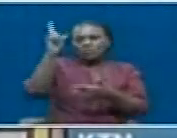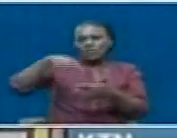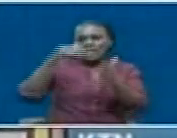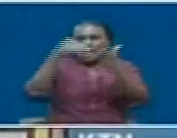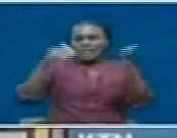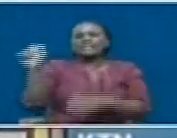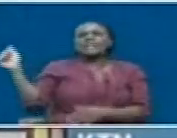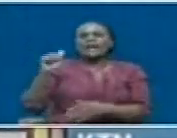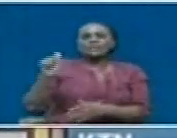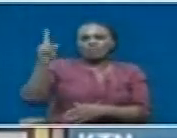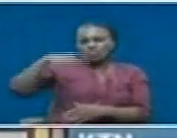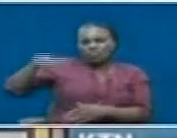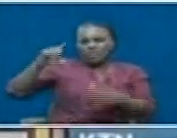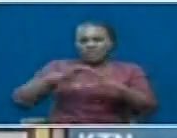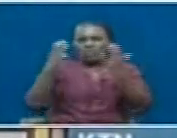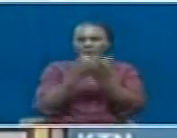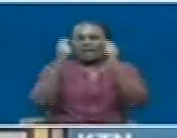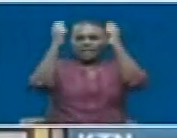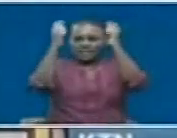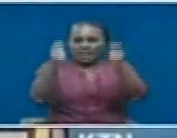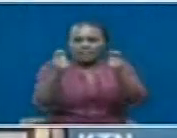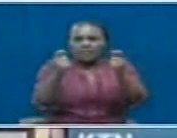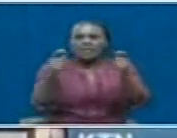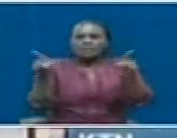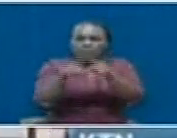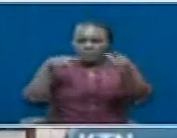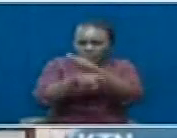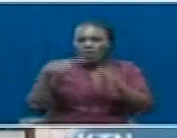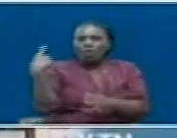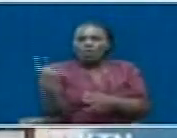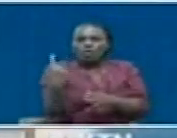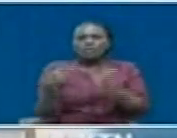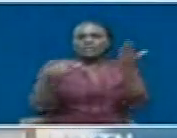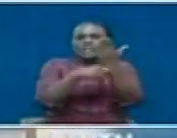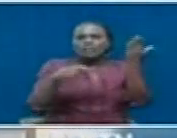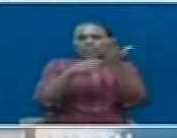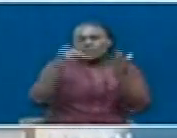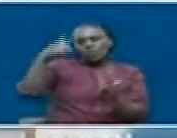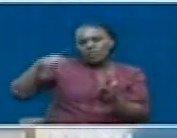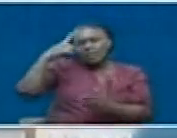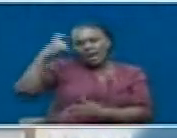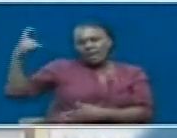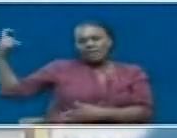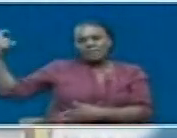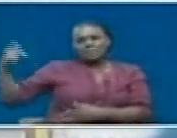Sunday's final to lift the trophy. Mario Götze, who scored the only goal, called Germany's win a dream.